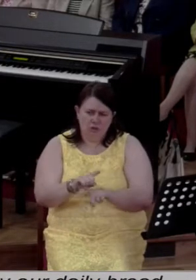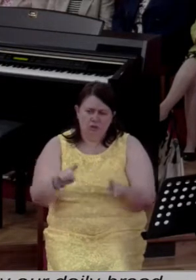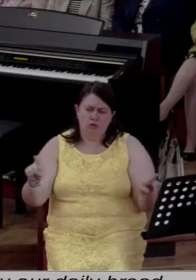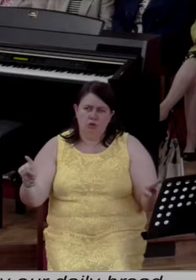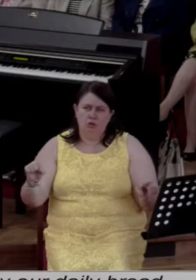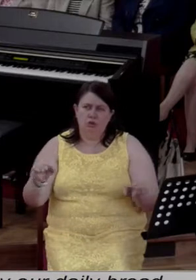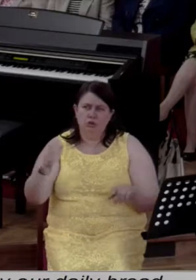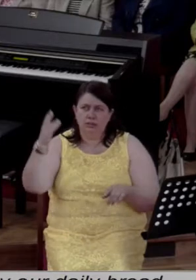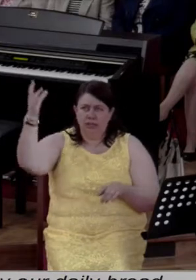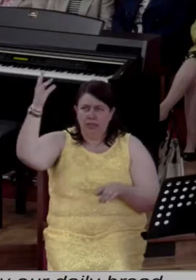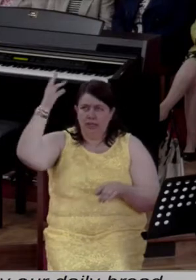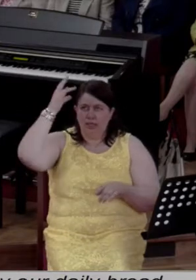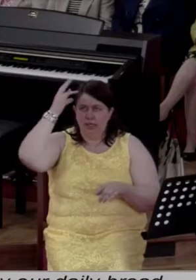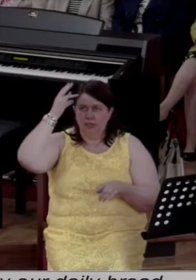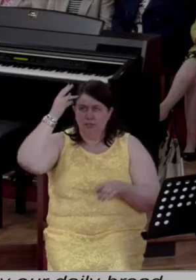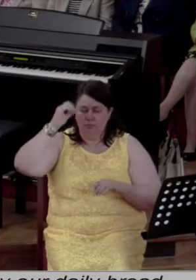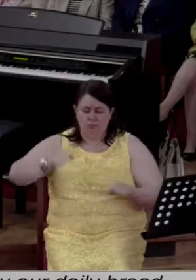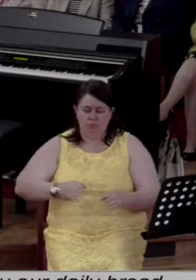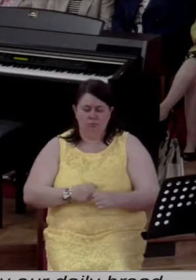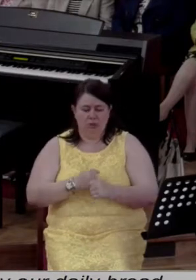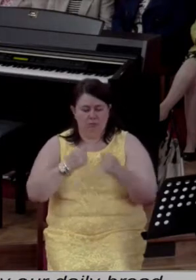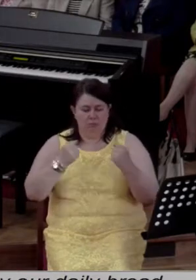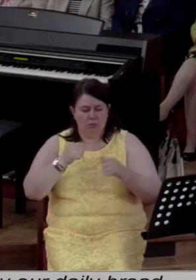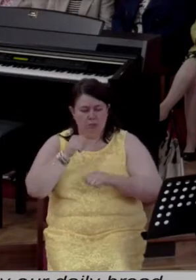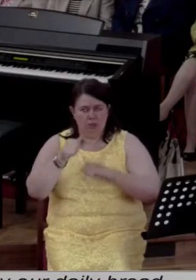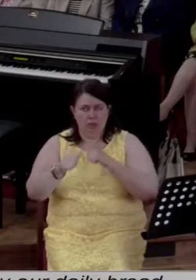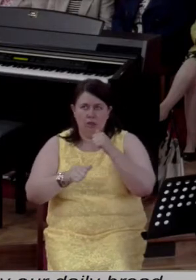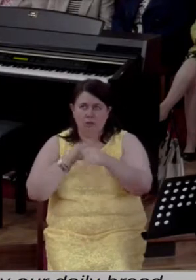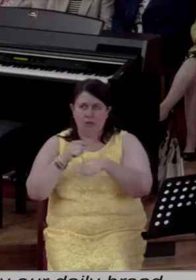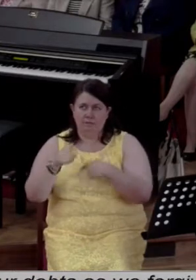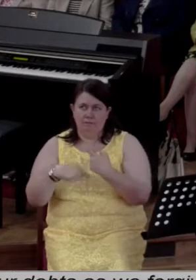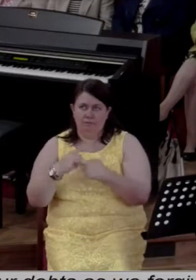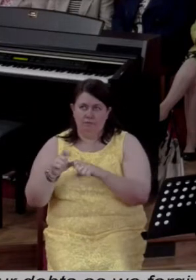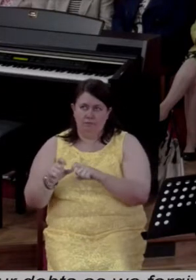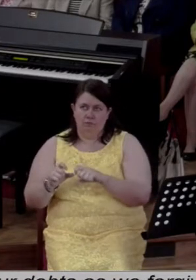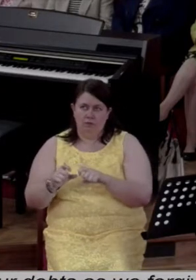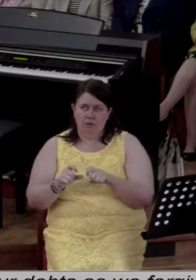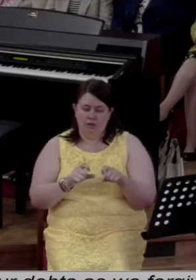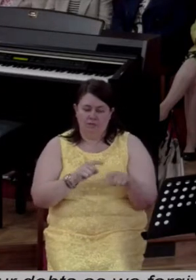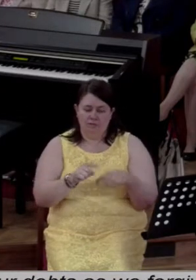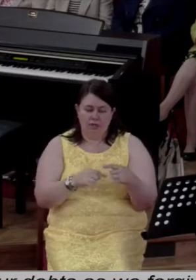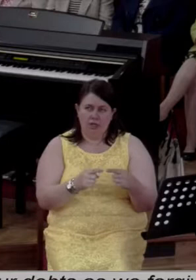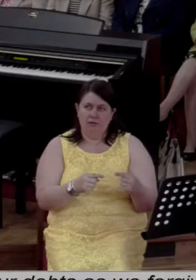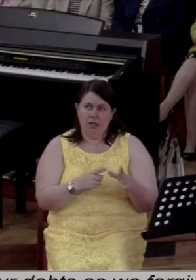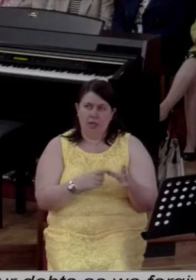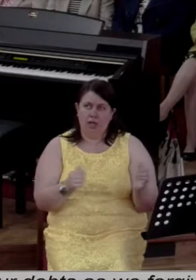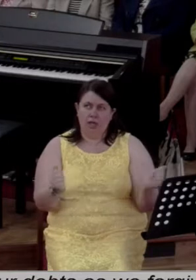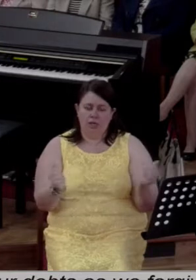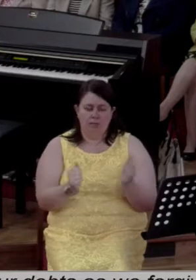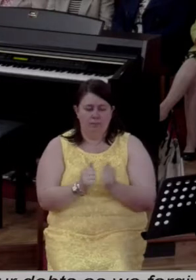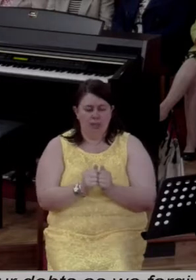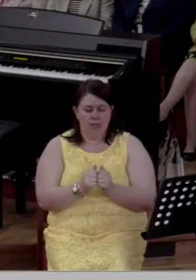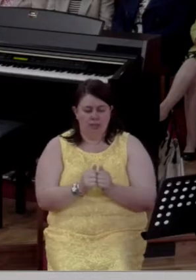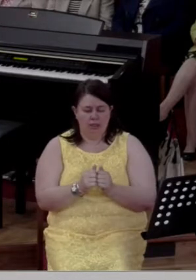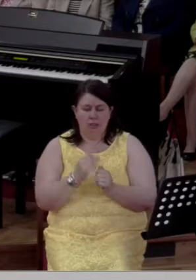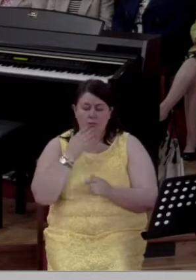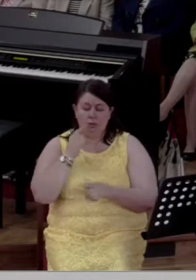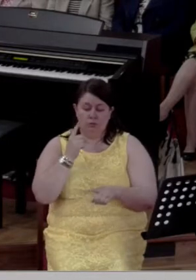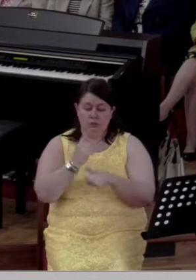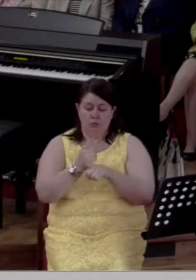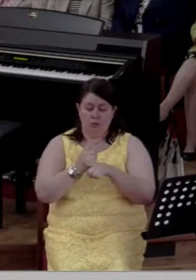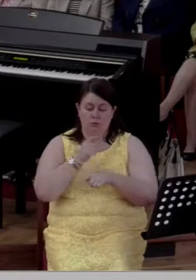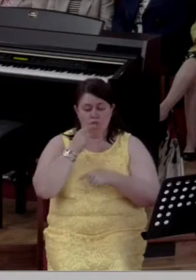the power and the glory forever and ever. Amen. That's how we always end the prayer when we say it together,